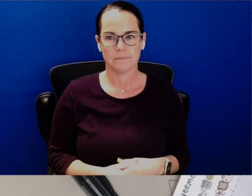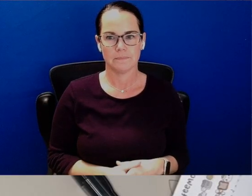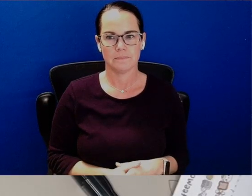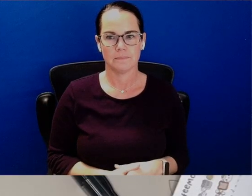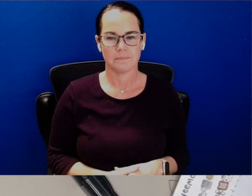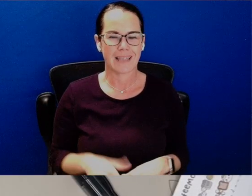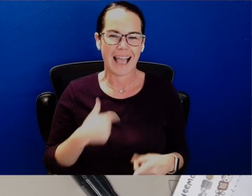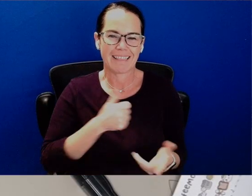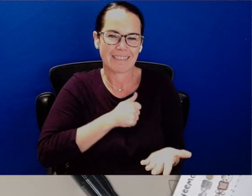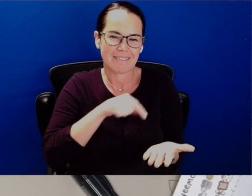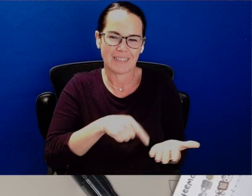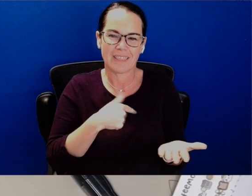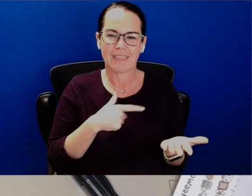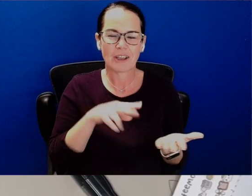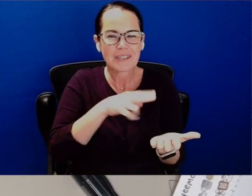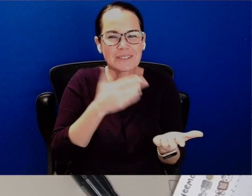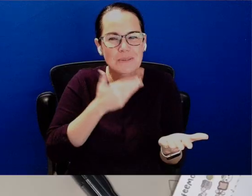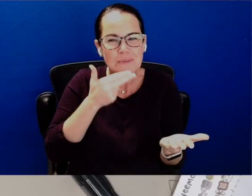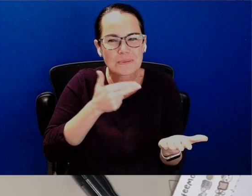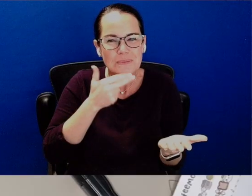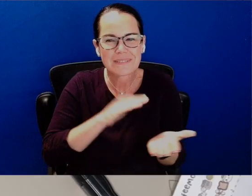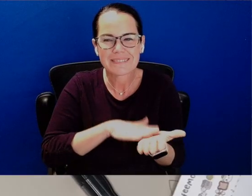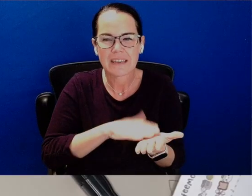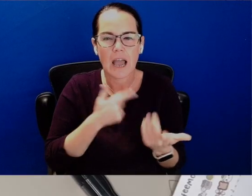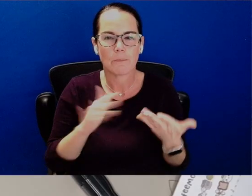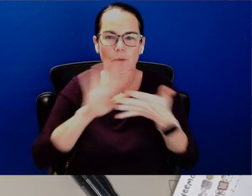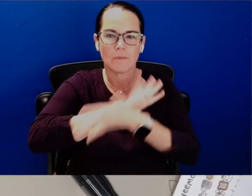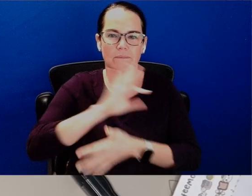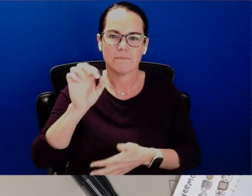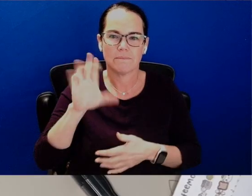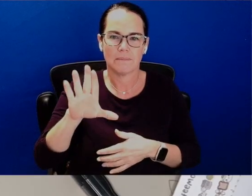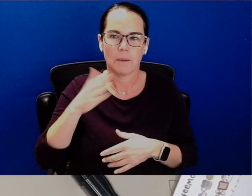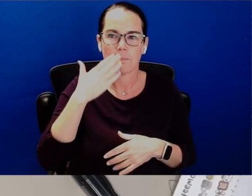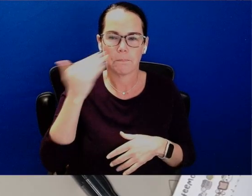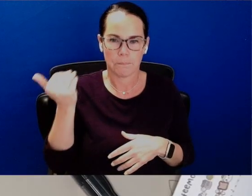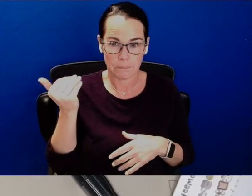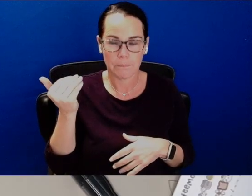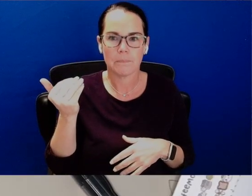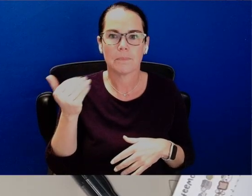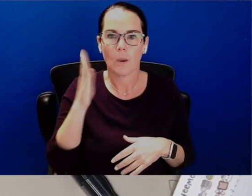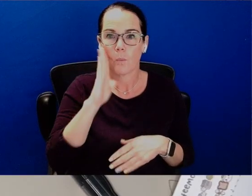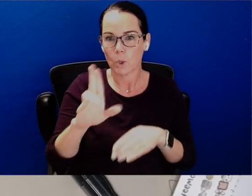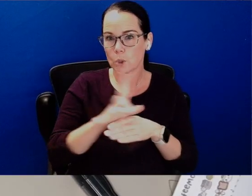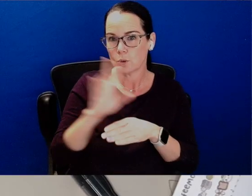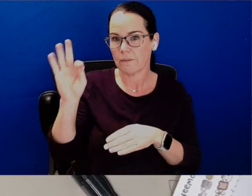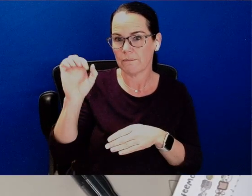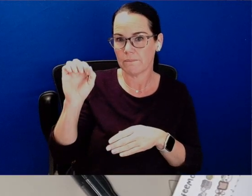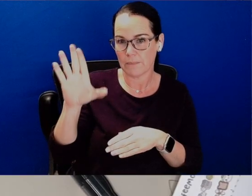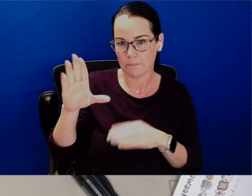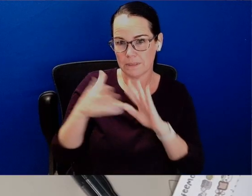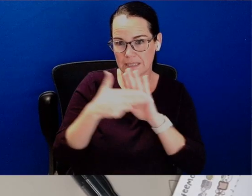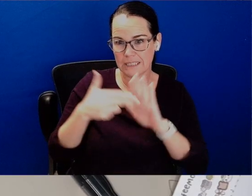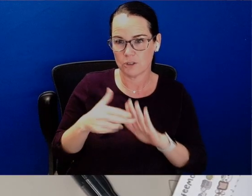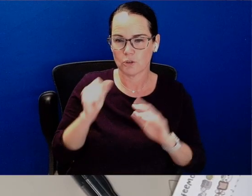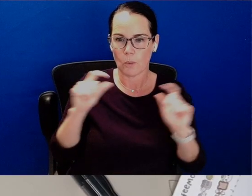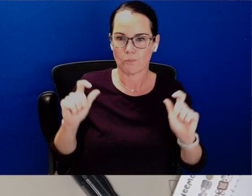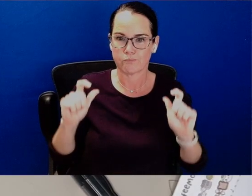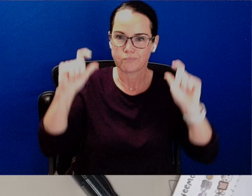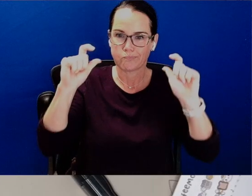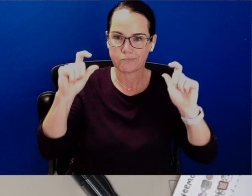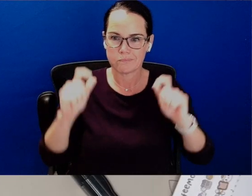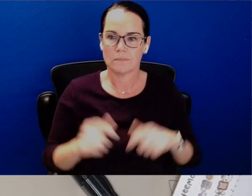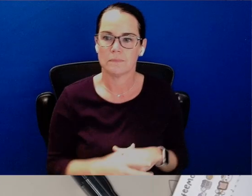love this. Look at how sweet that is. I'm going to cover up the February because I'm going to use the February sticker. So I'm just going to put this a little bit